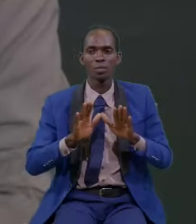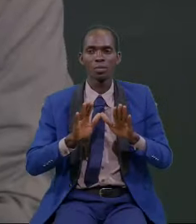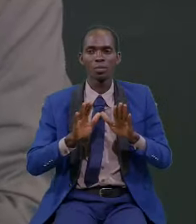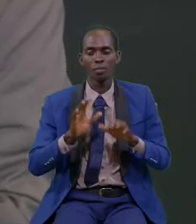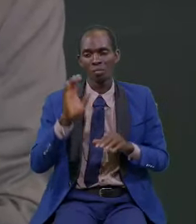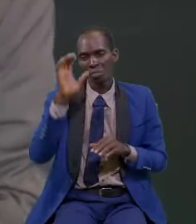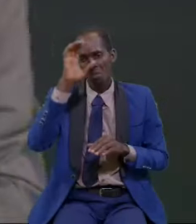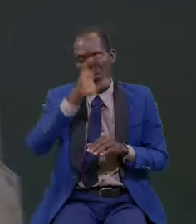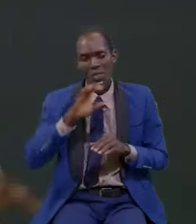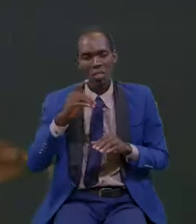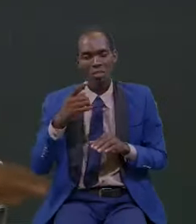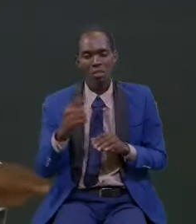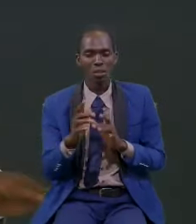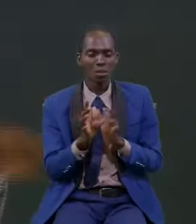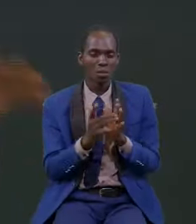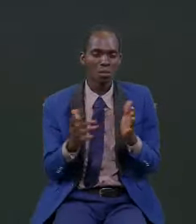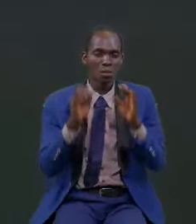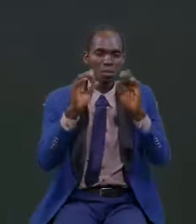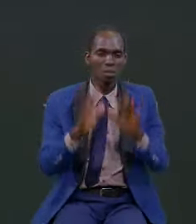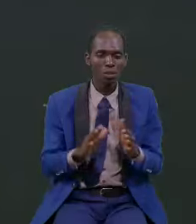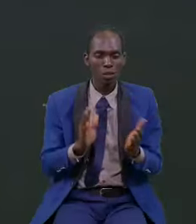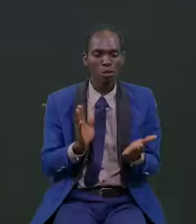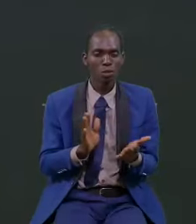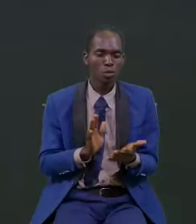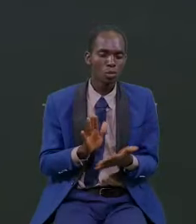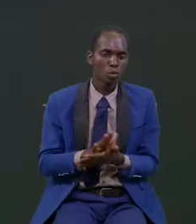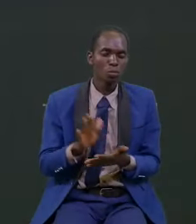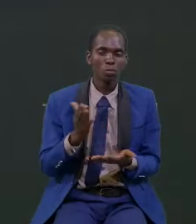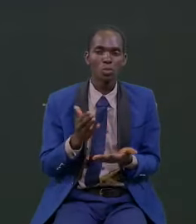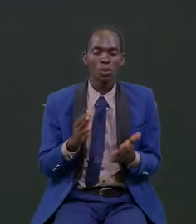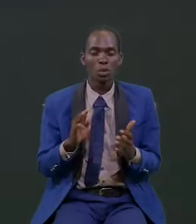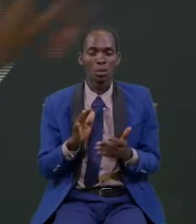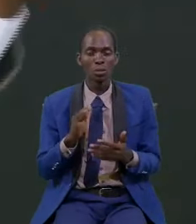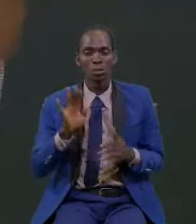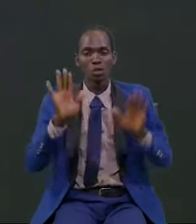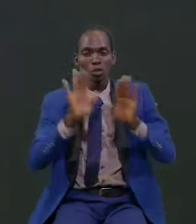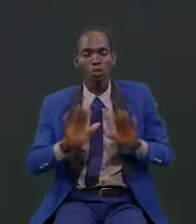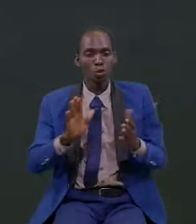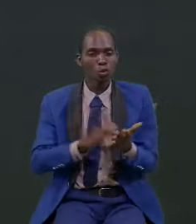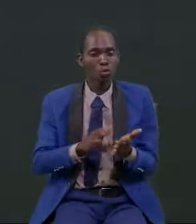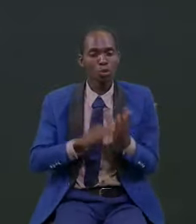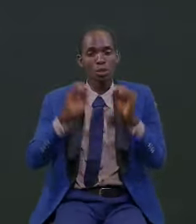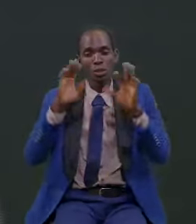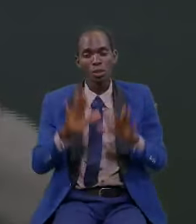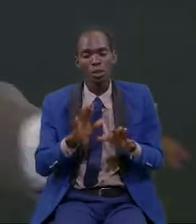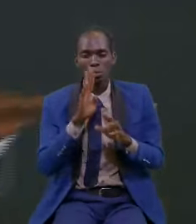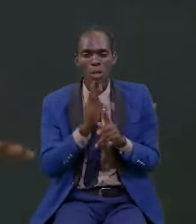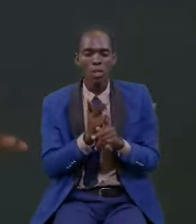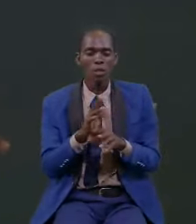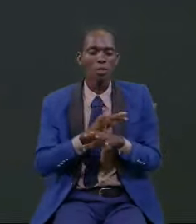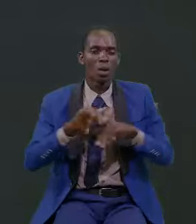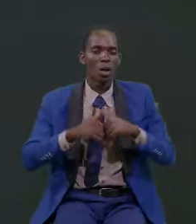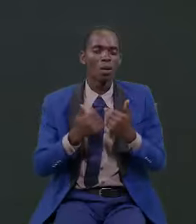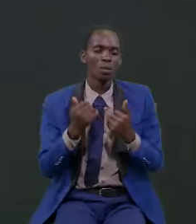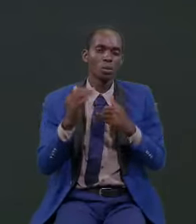teacher, Sunday school teacher, take heed how he buildeth thereon. Let every apostle take